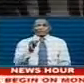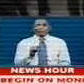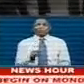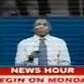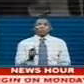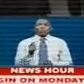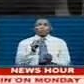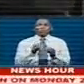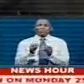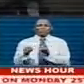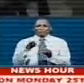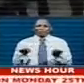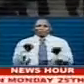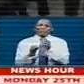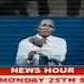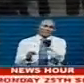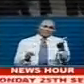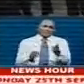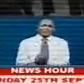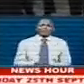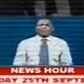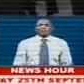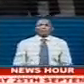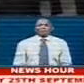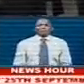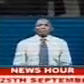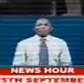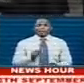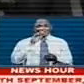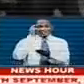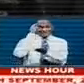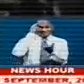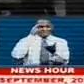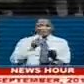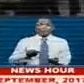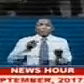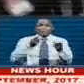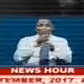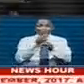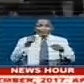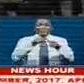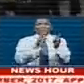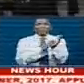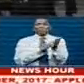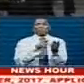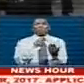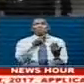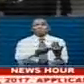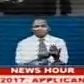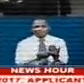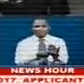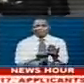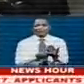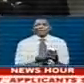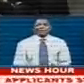was attended by accredited graduate teachers from across the country. Government proposed free senior high school program